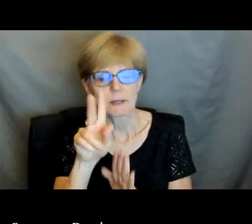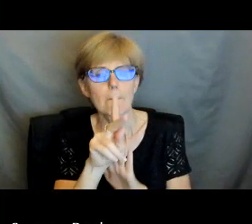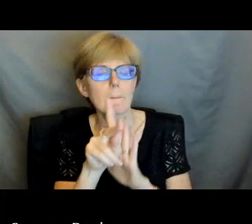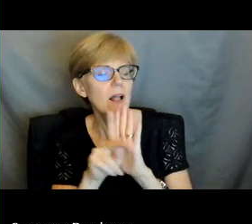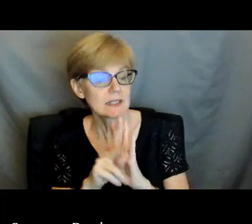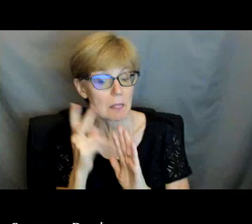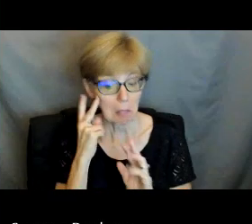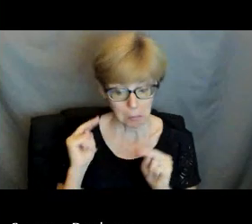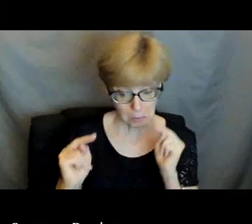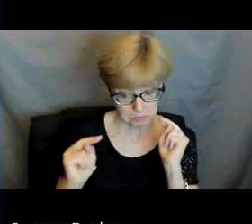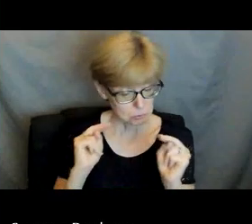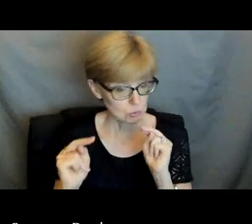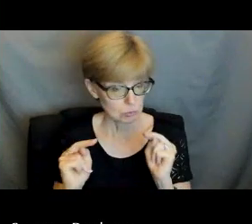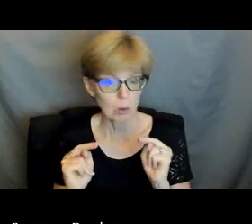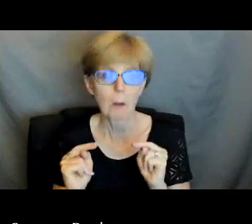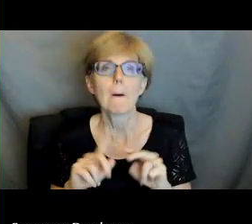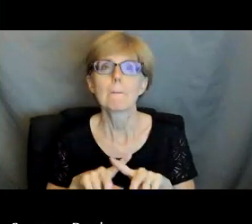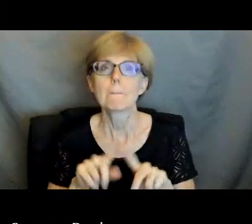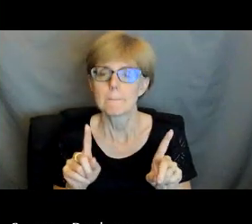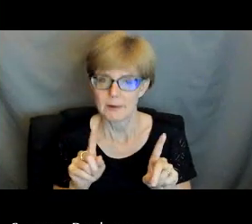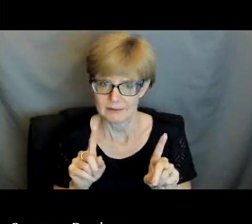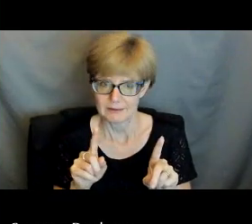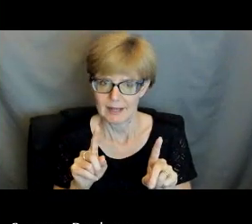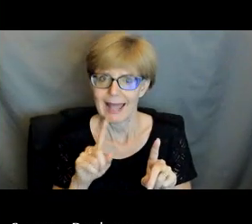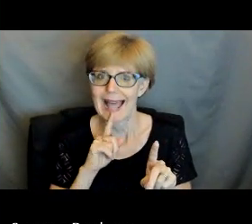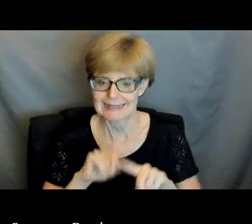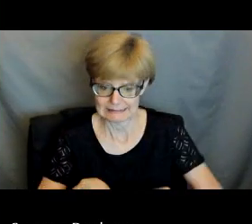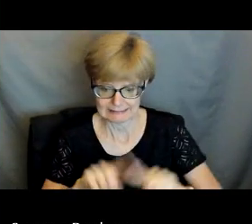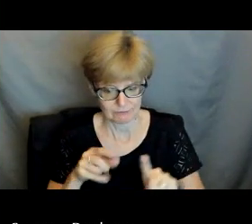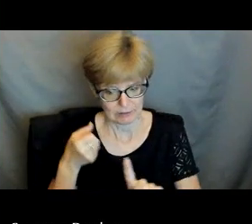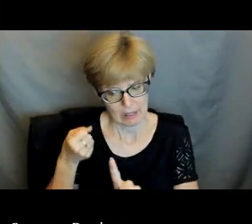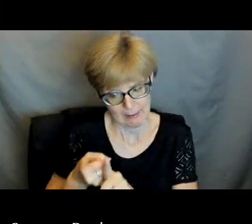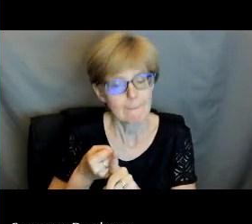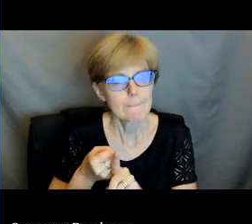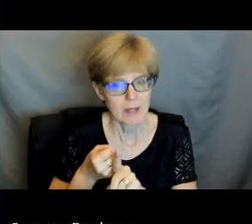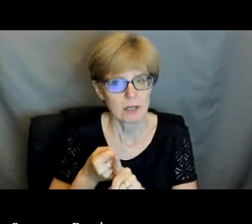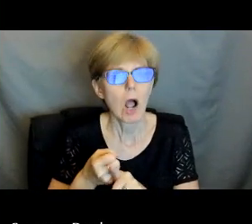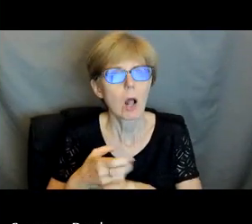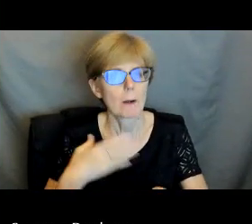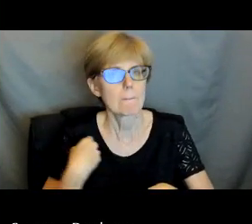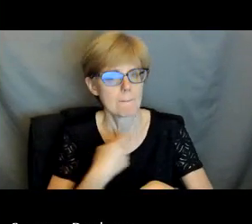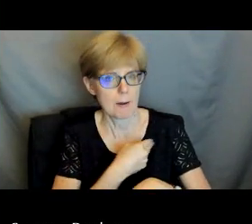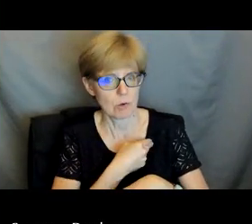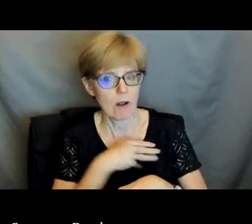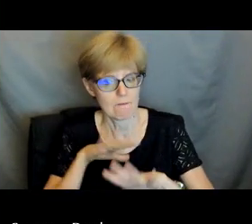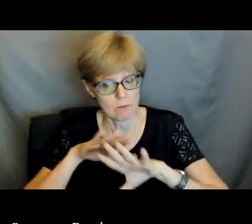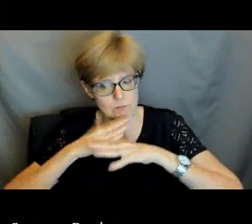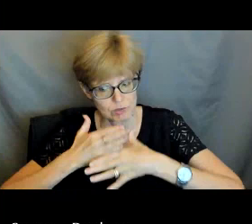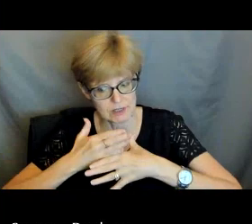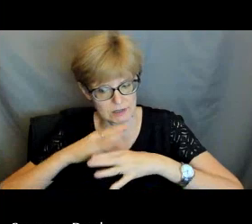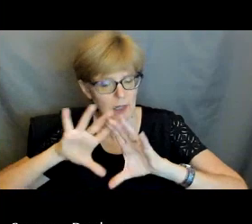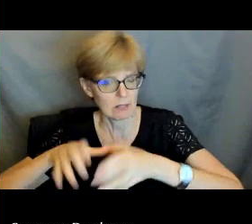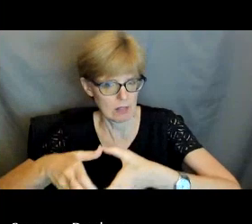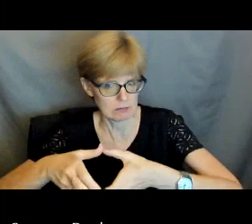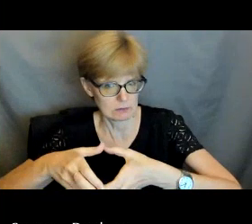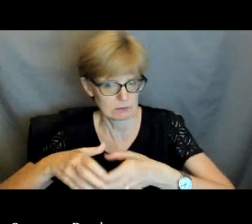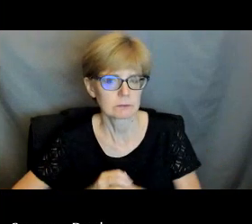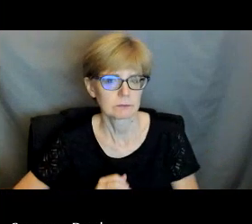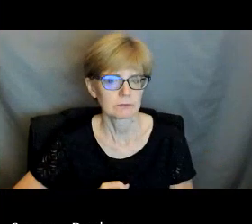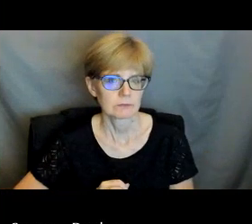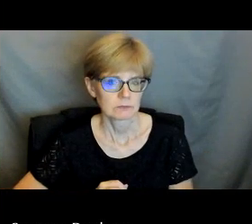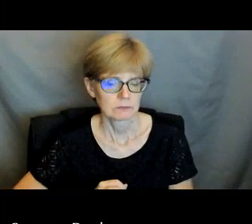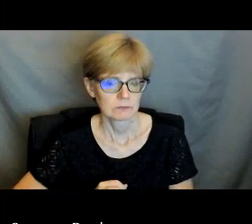has a disproportionate or disparate impact on a member of a protected class. So again, if we're looking at the protected